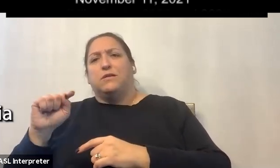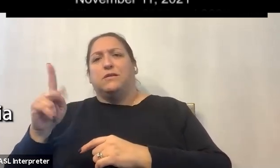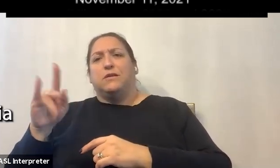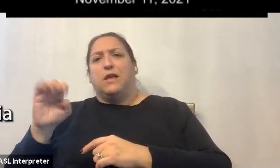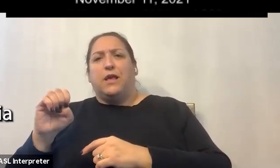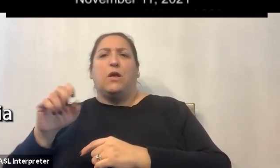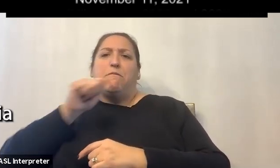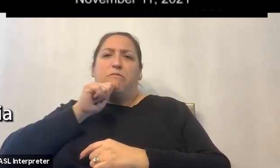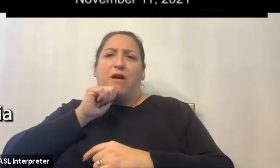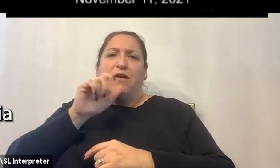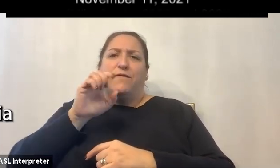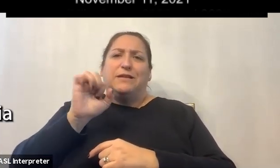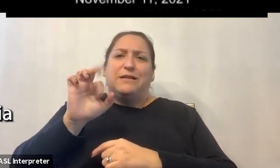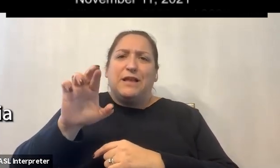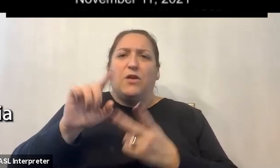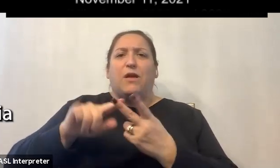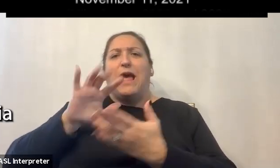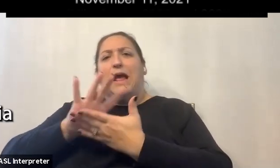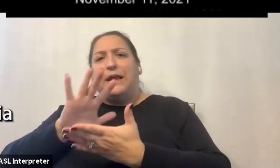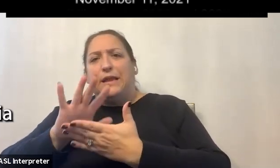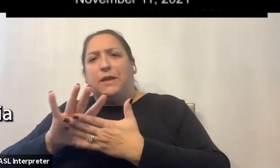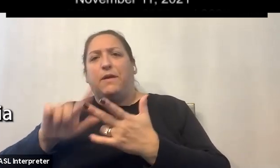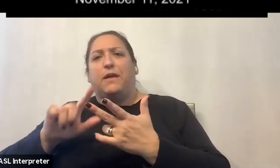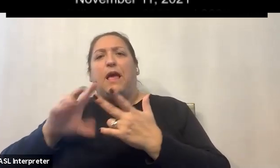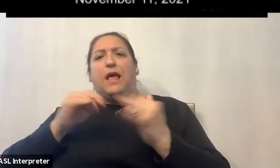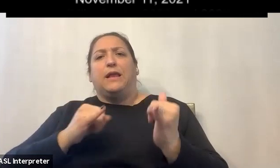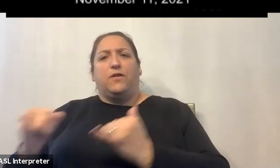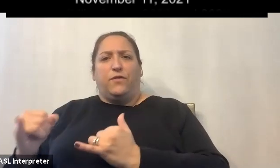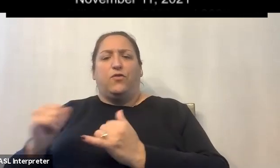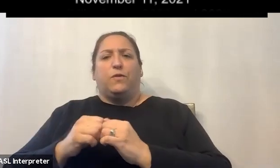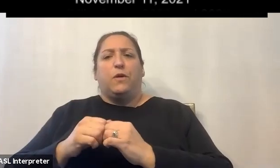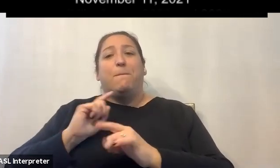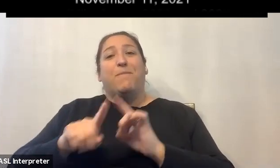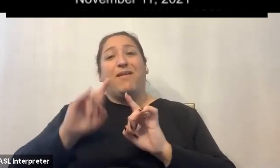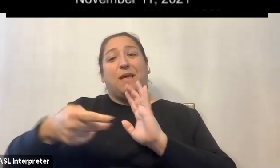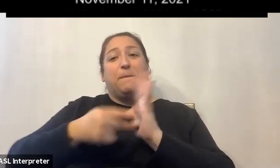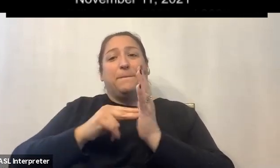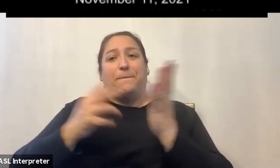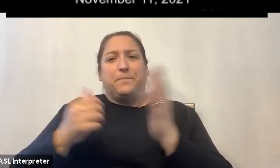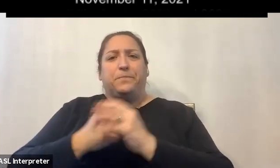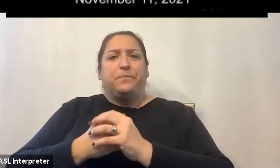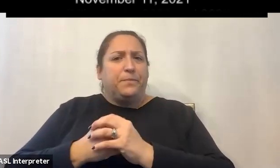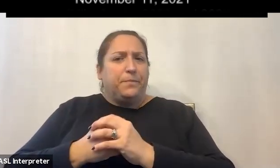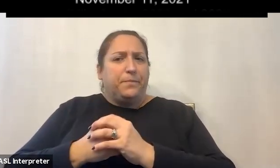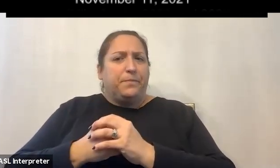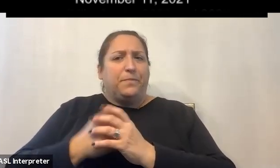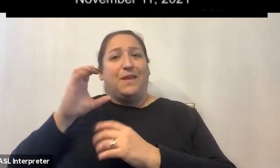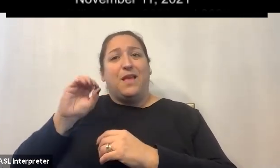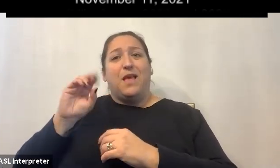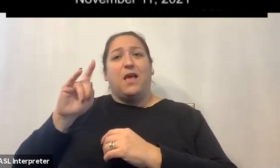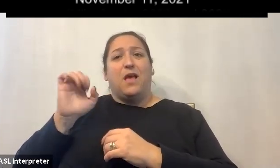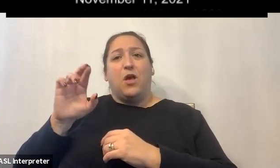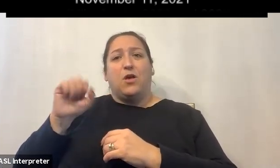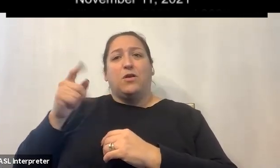private sector, academia, and even individuals. What this means is that the outer space